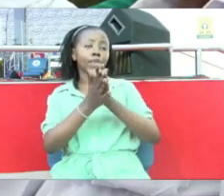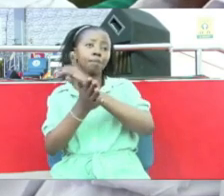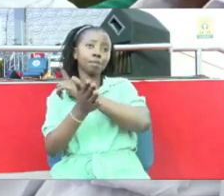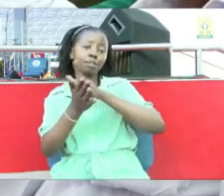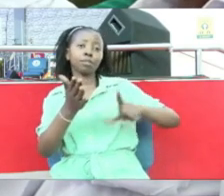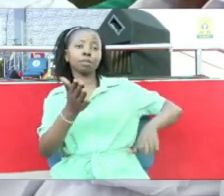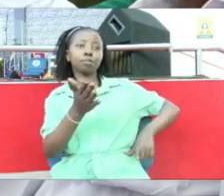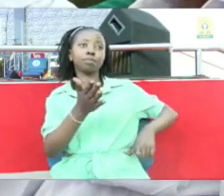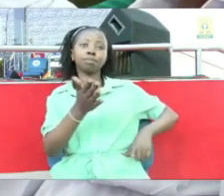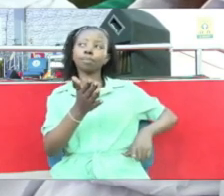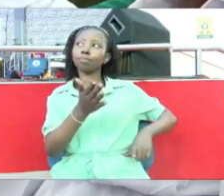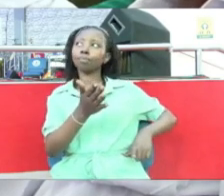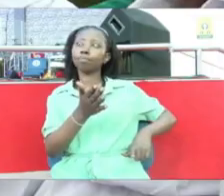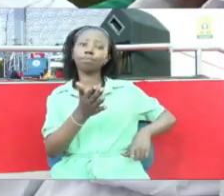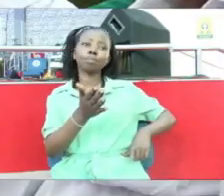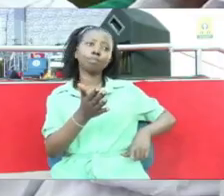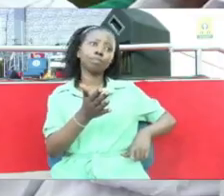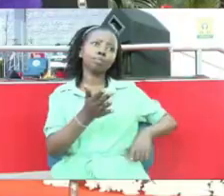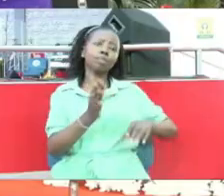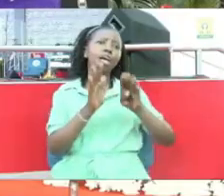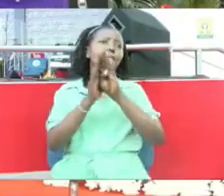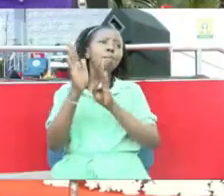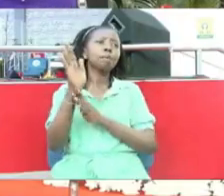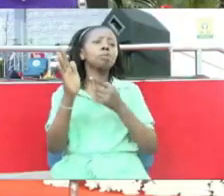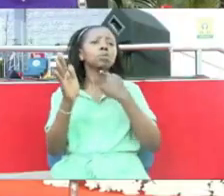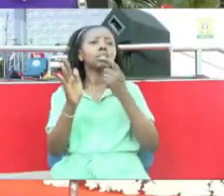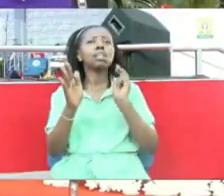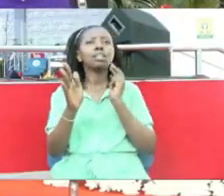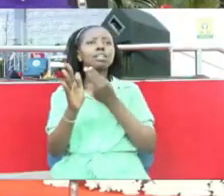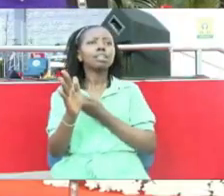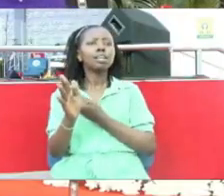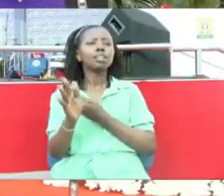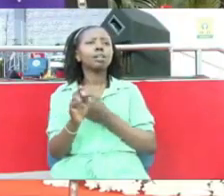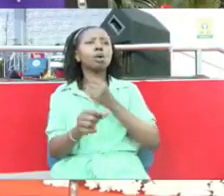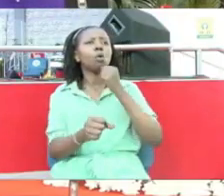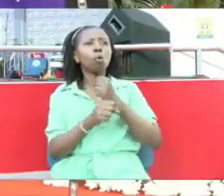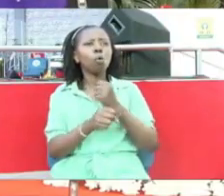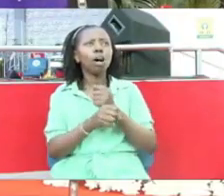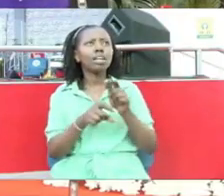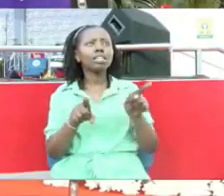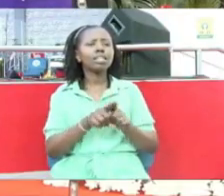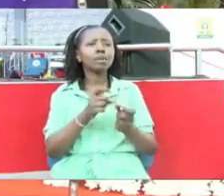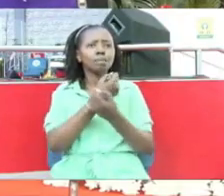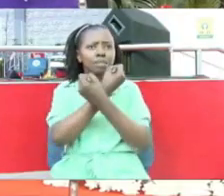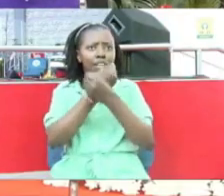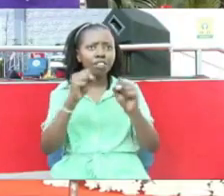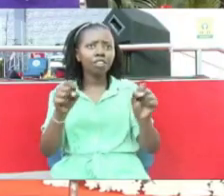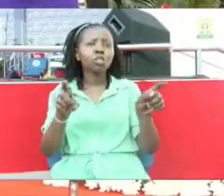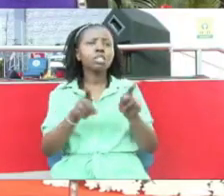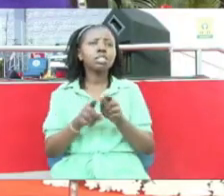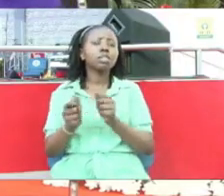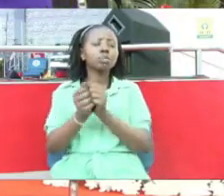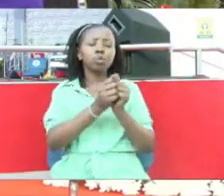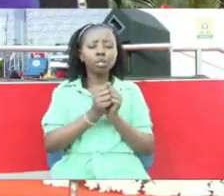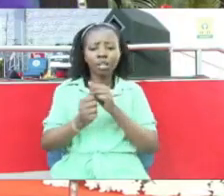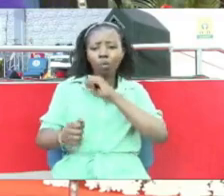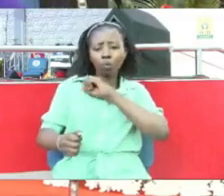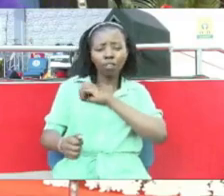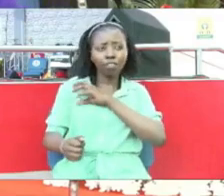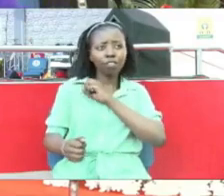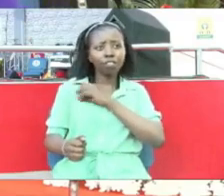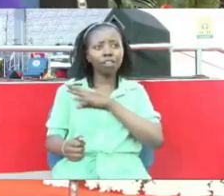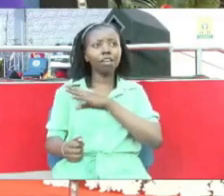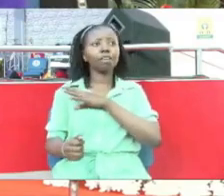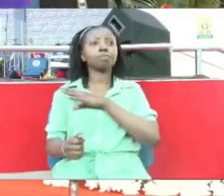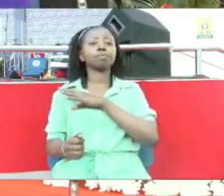the Lord. And no wonder the Bible tells us that we should work out our salvation with fear and trembling. Na ndiposa Biblia inasema